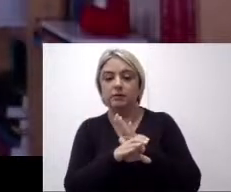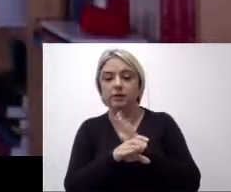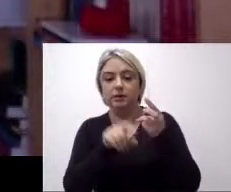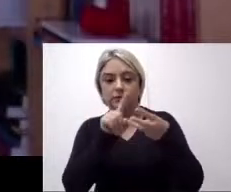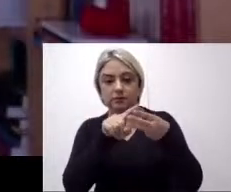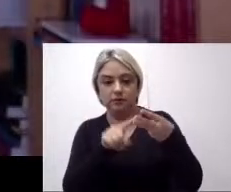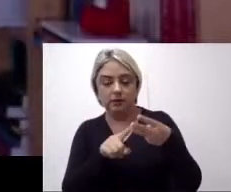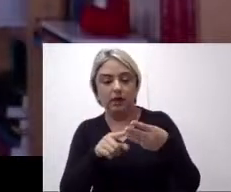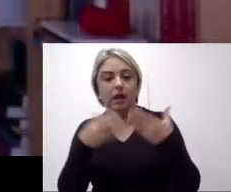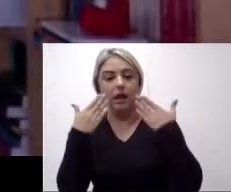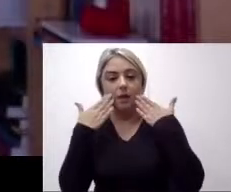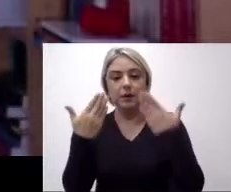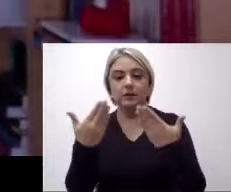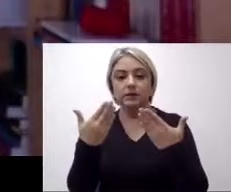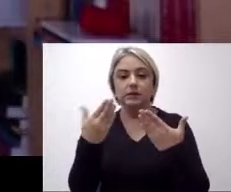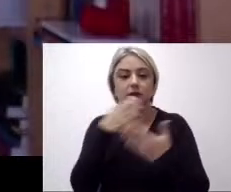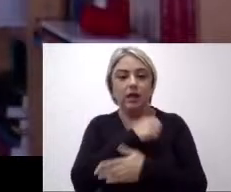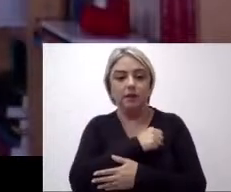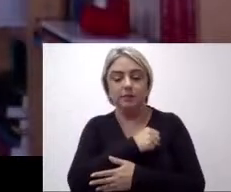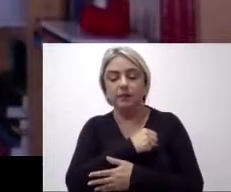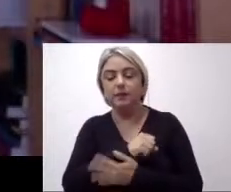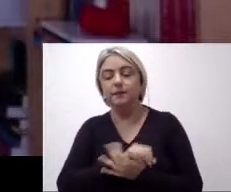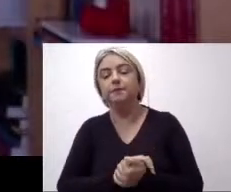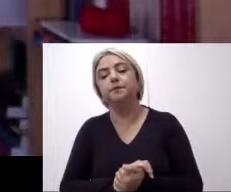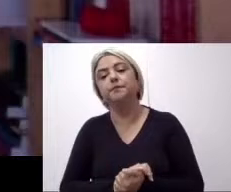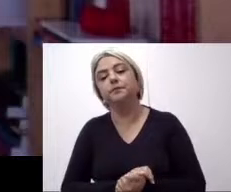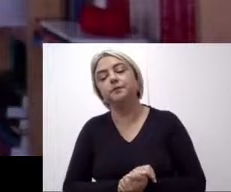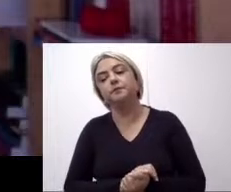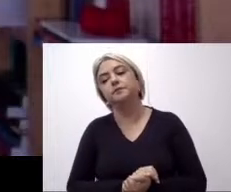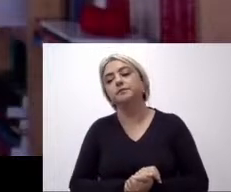also to give enough room to